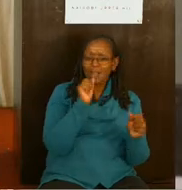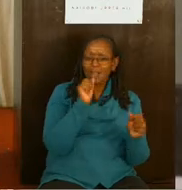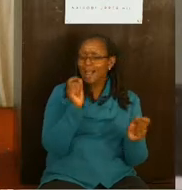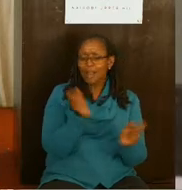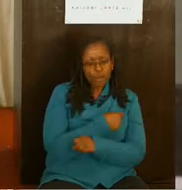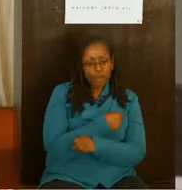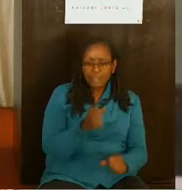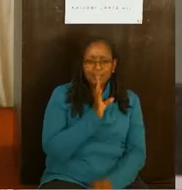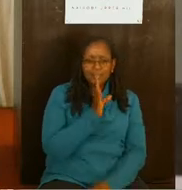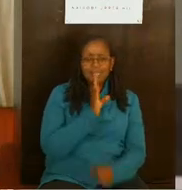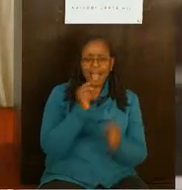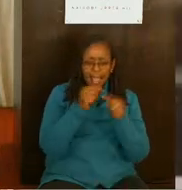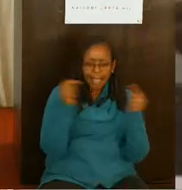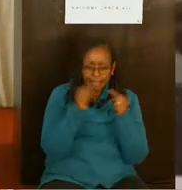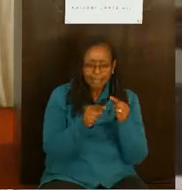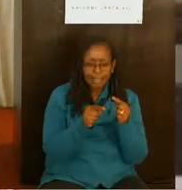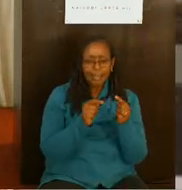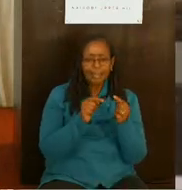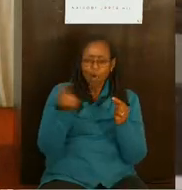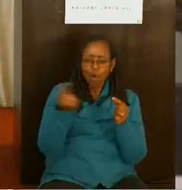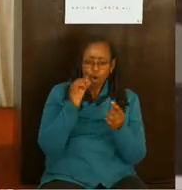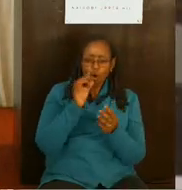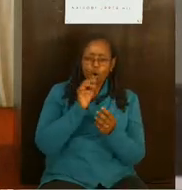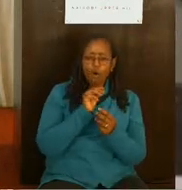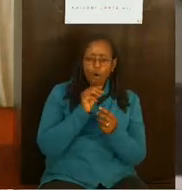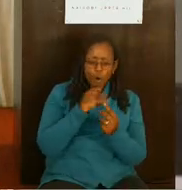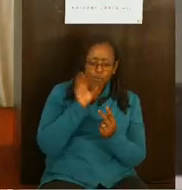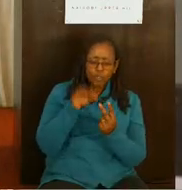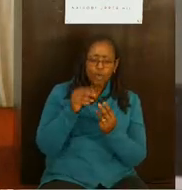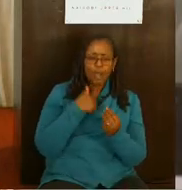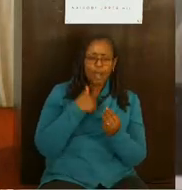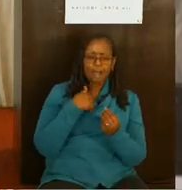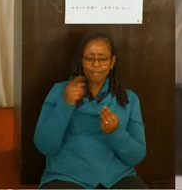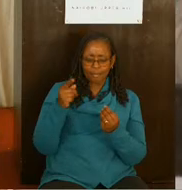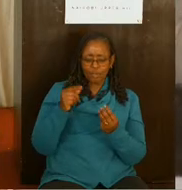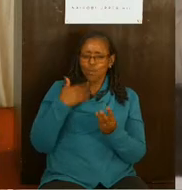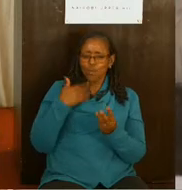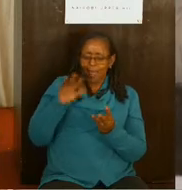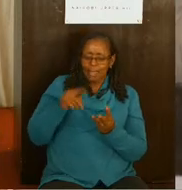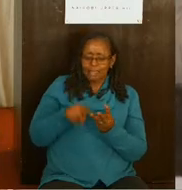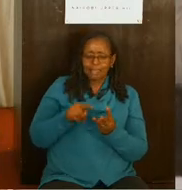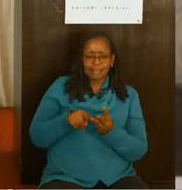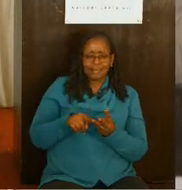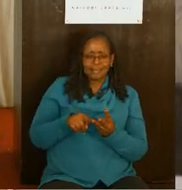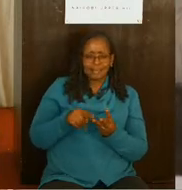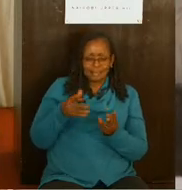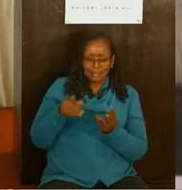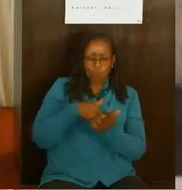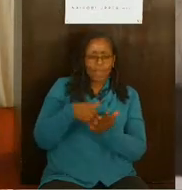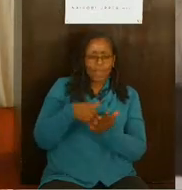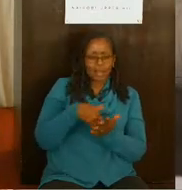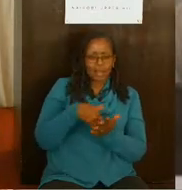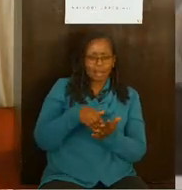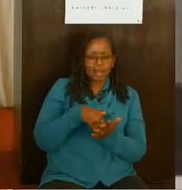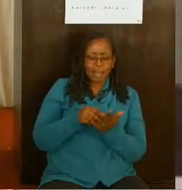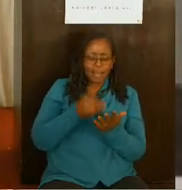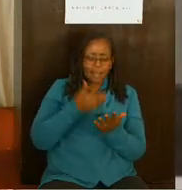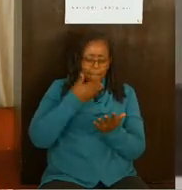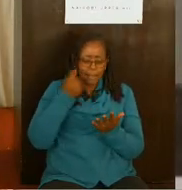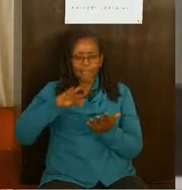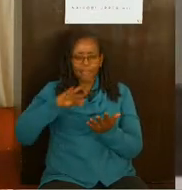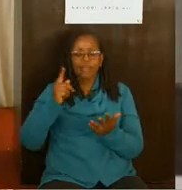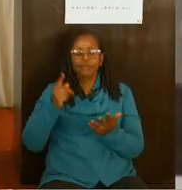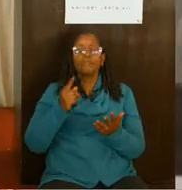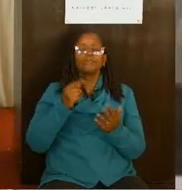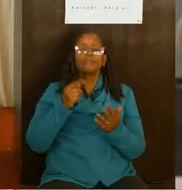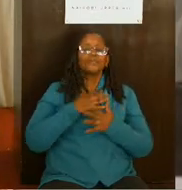the only option you have is to hit it is the weakness of the faith but it is better than just being comfortable with the status